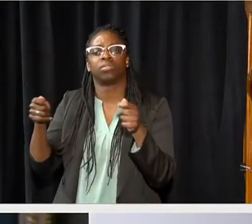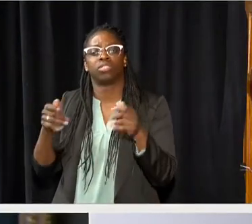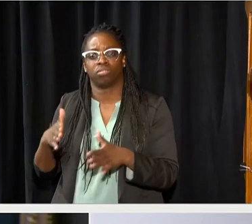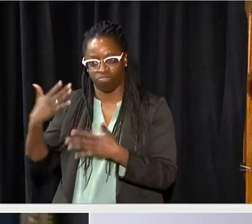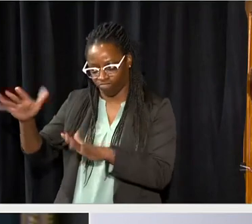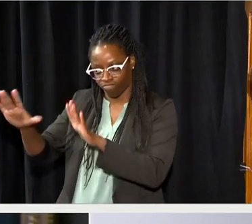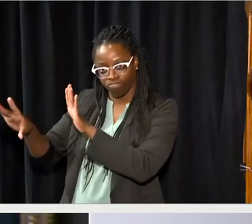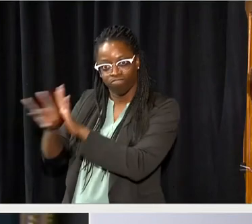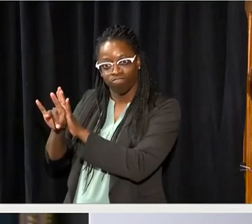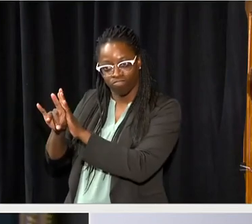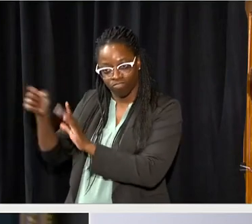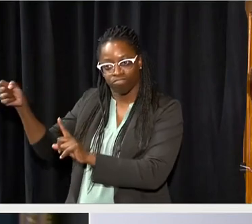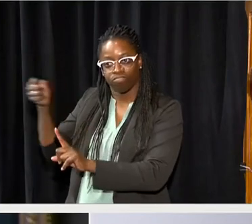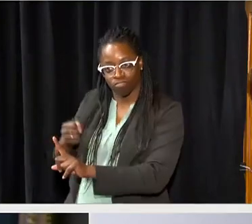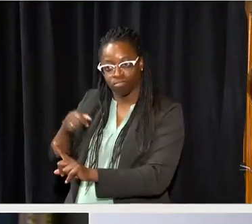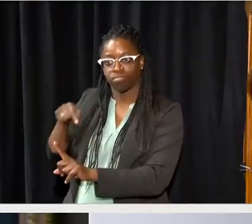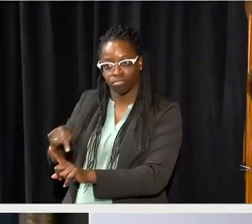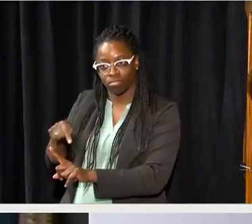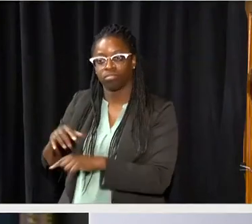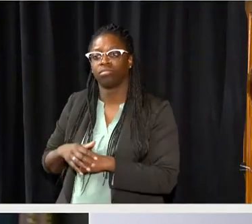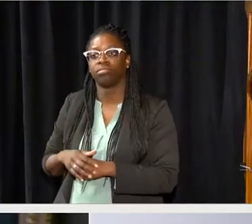operational experience.